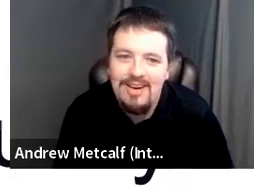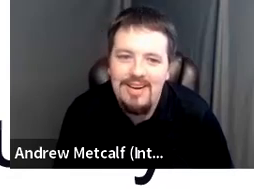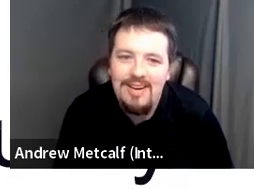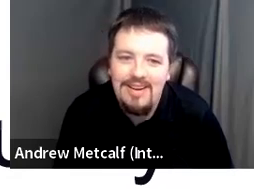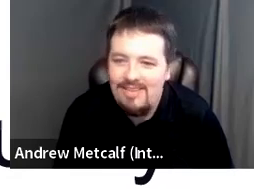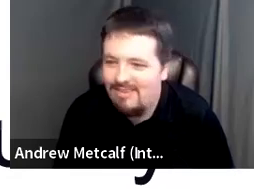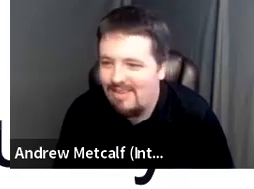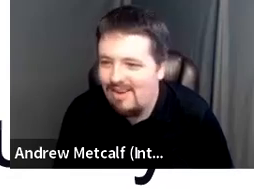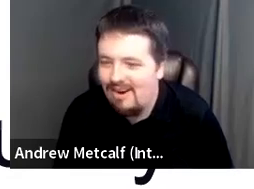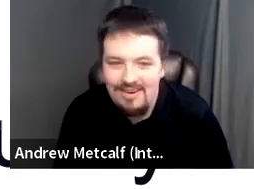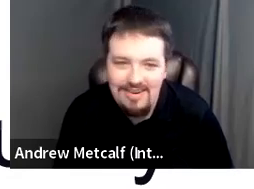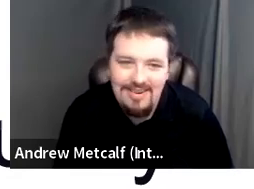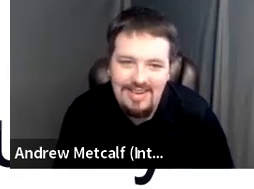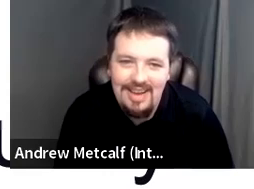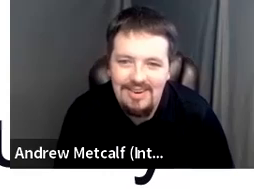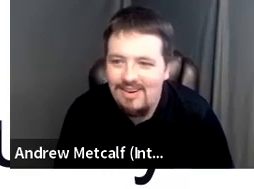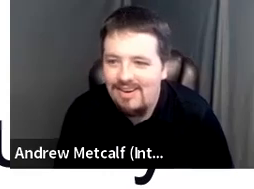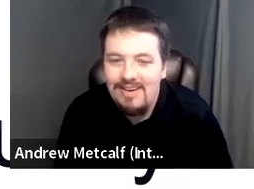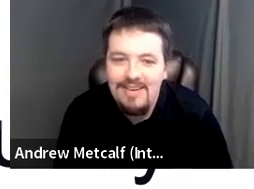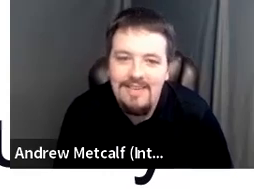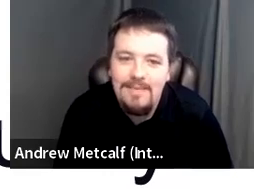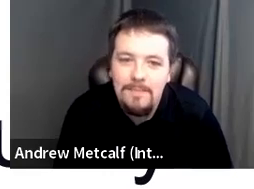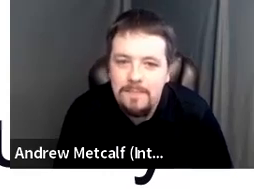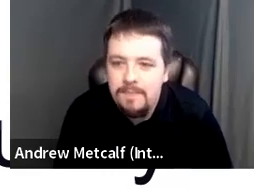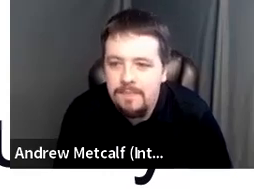her. They're sitting there together.